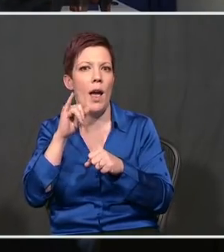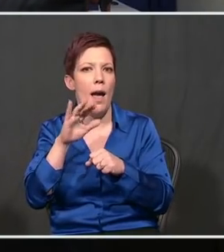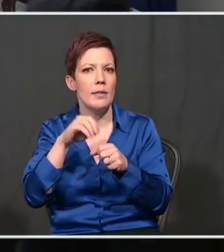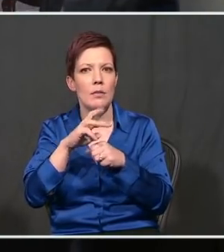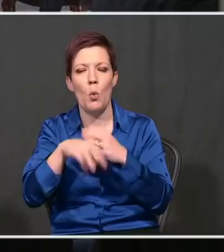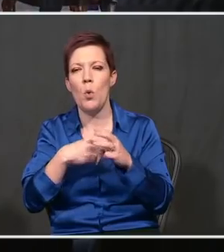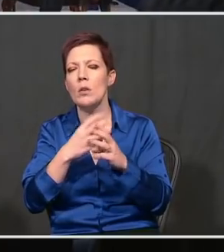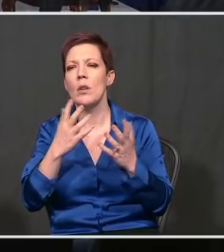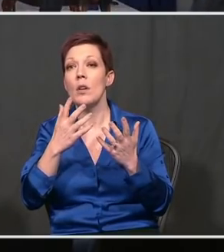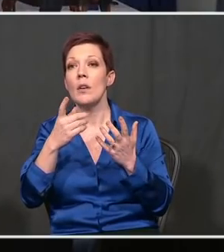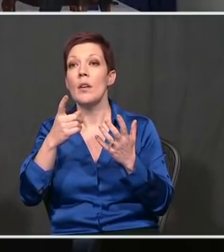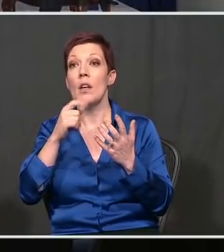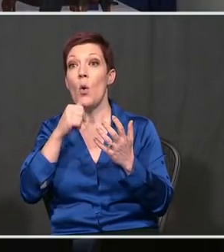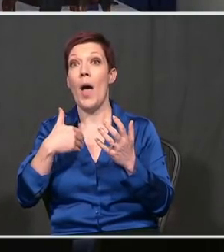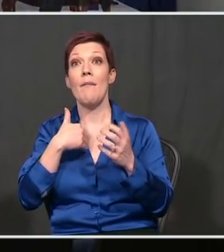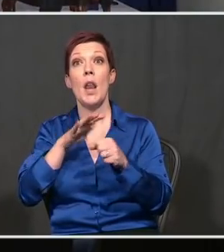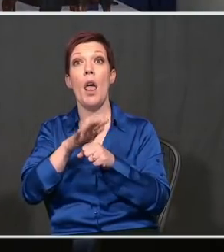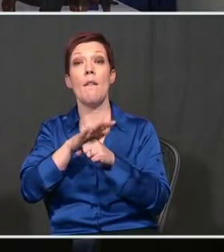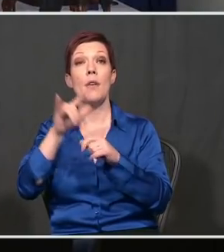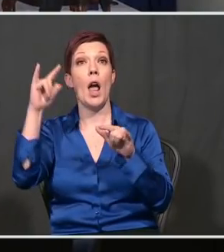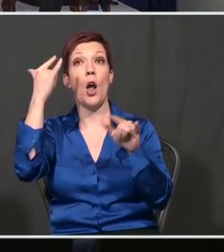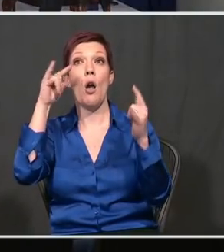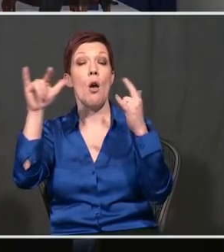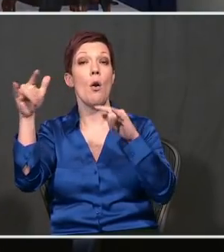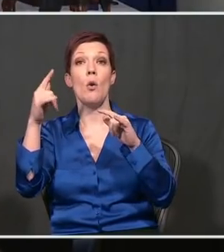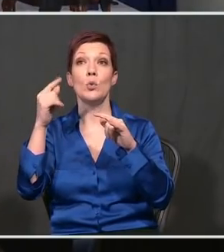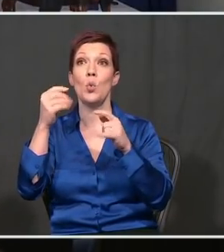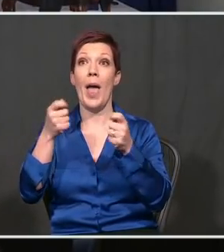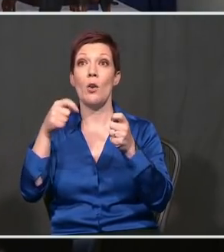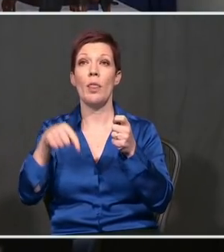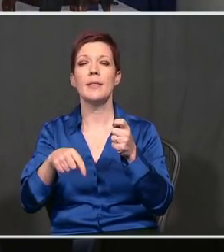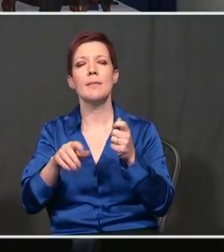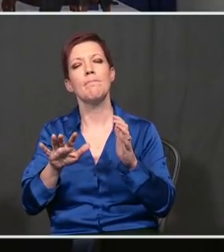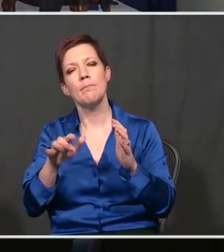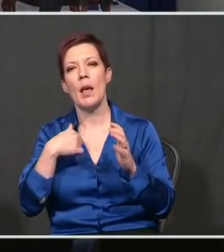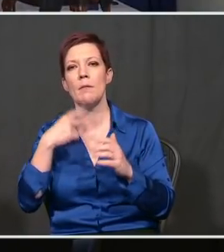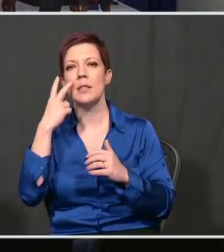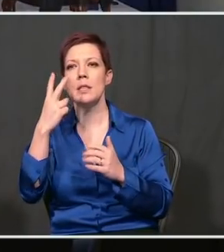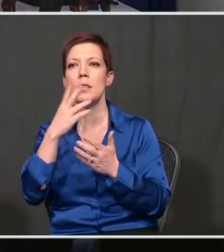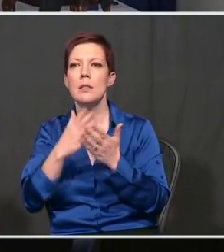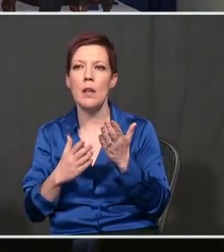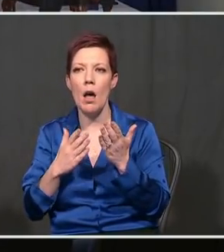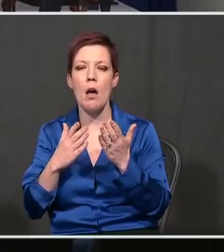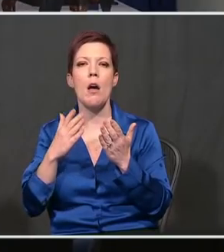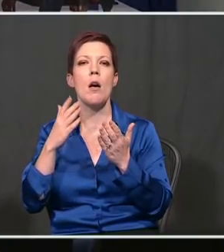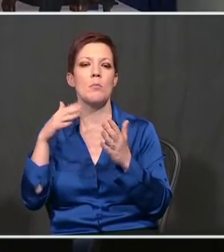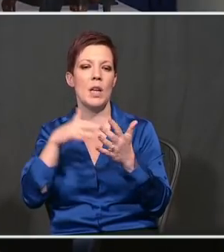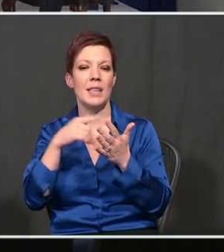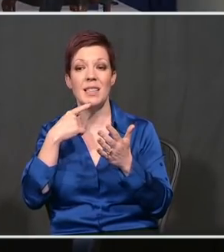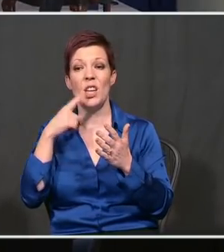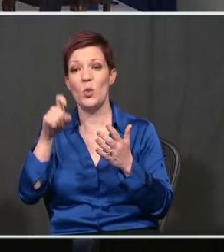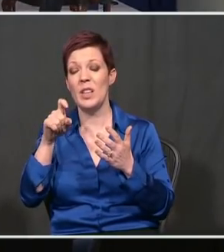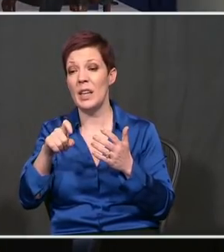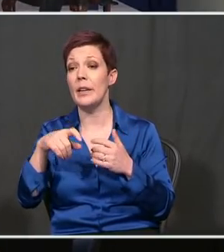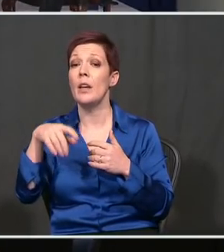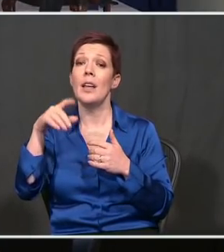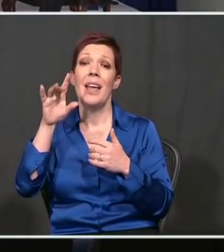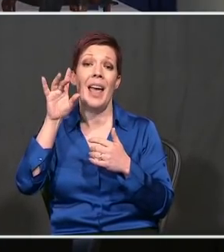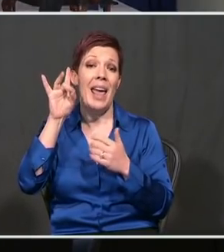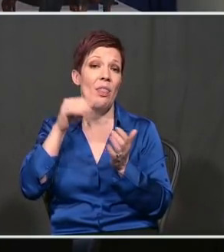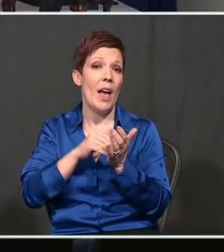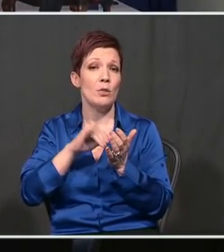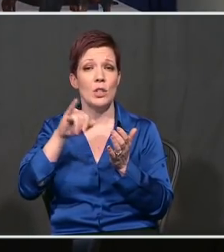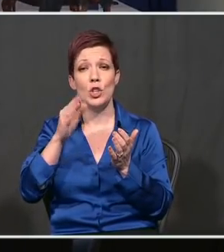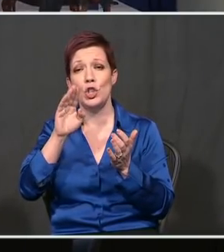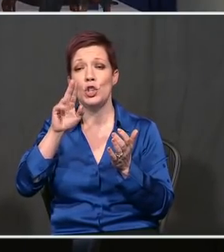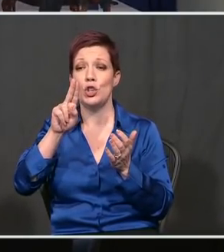cargo capacity out there to handle this. So I've seen some studies that say you'd need 8,000 jumbo jets. Some say 777, some say